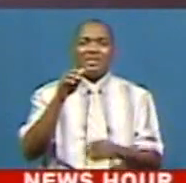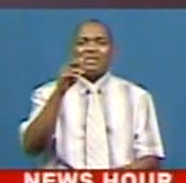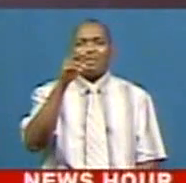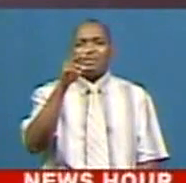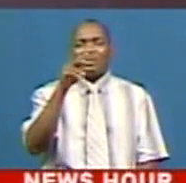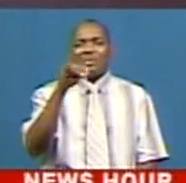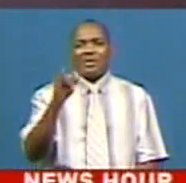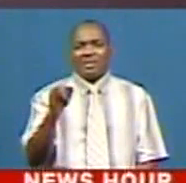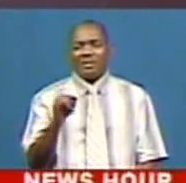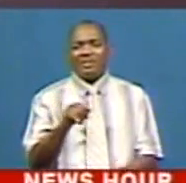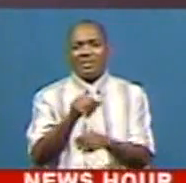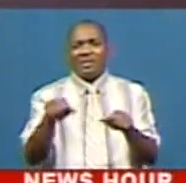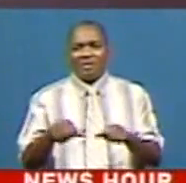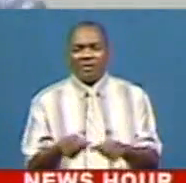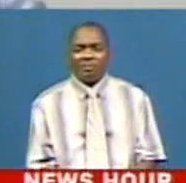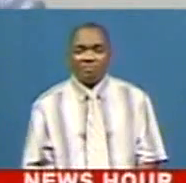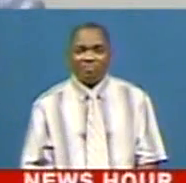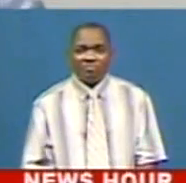Sekondi-Takoradi